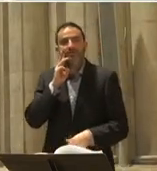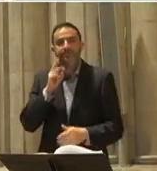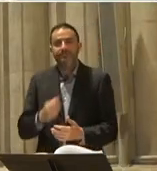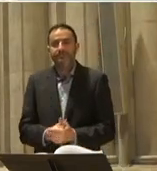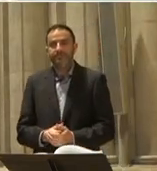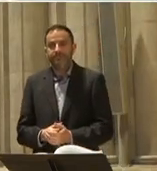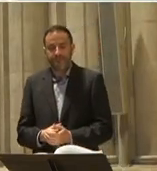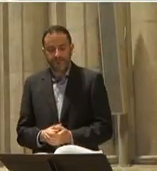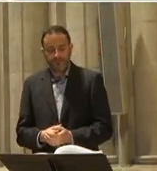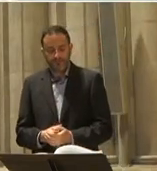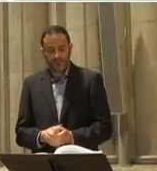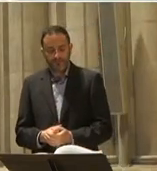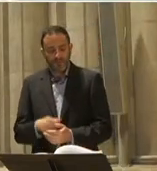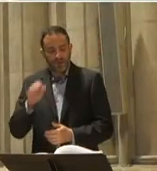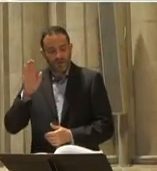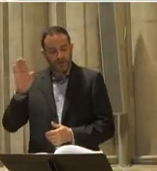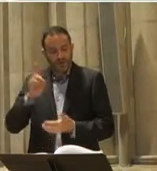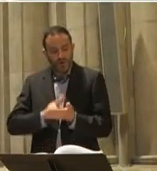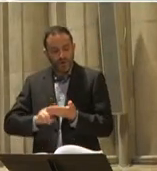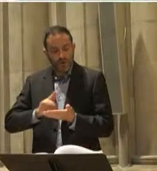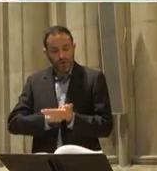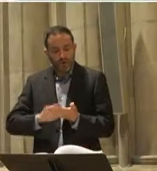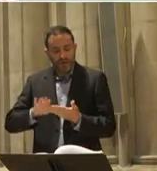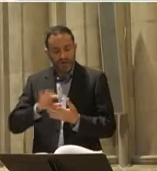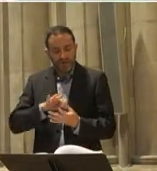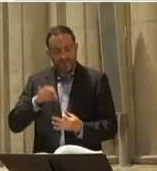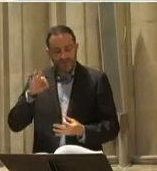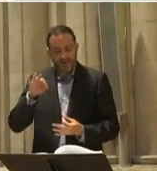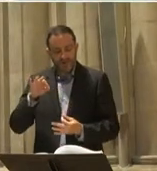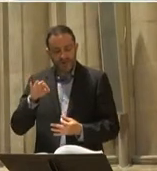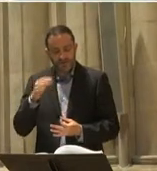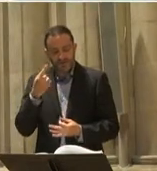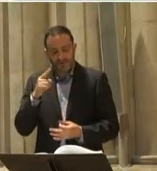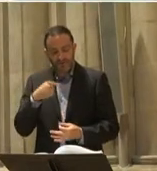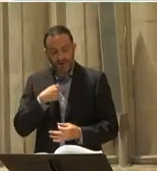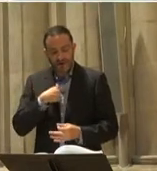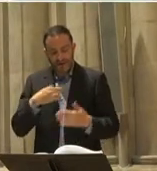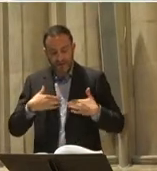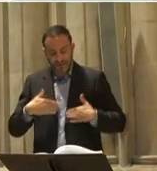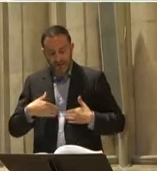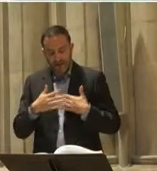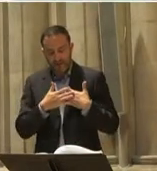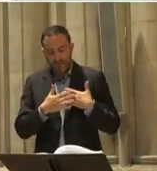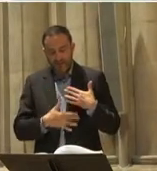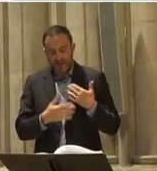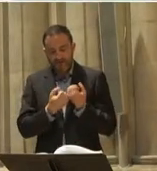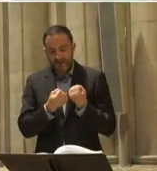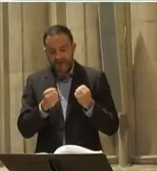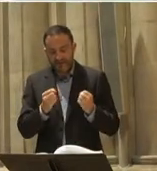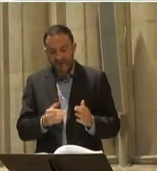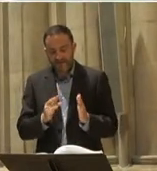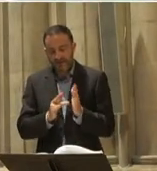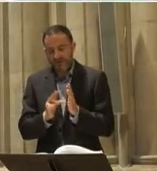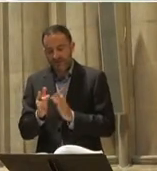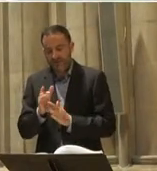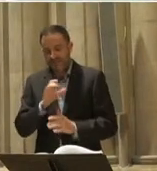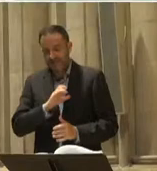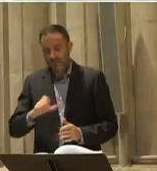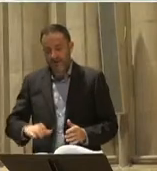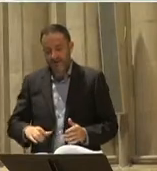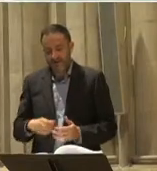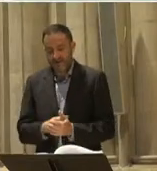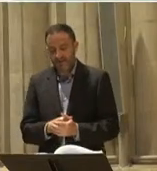wine. By your Holy Spirit, may they be for us the body and blood of our Savior, Jesus